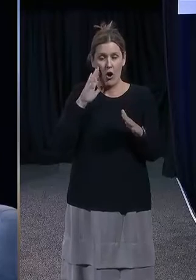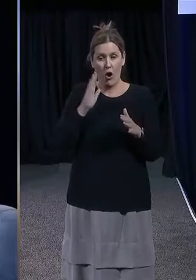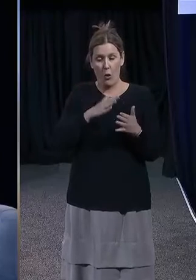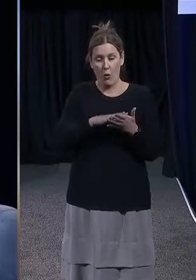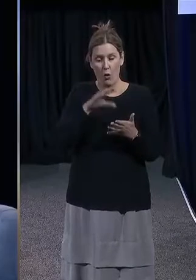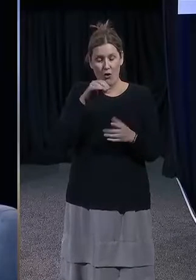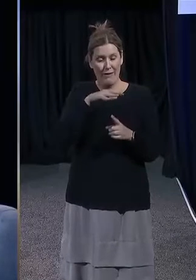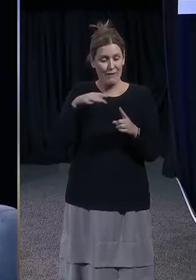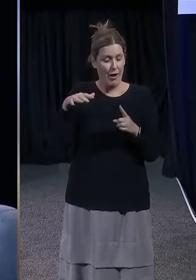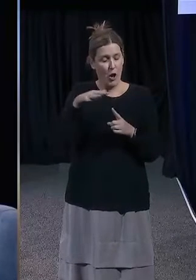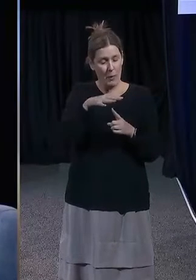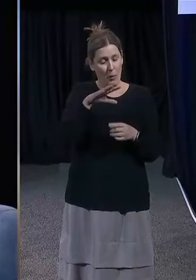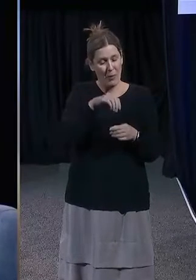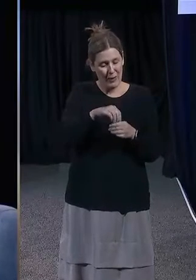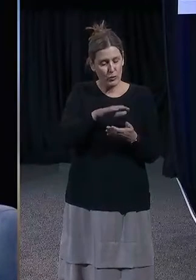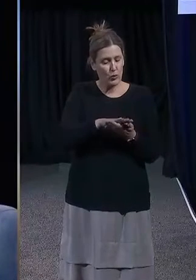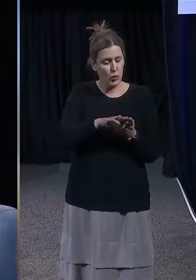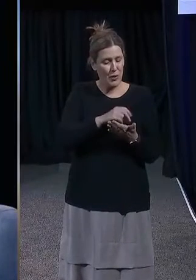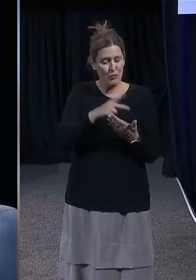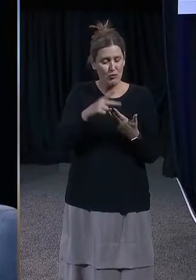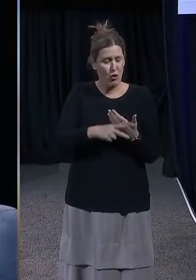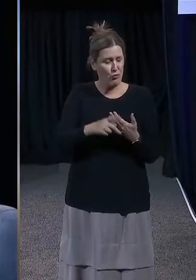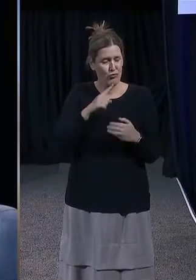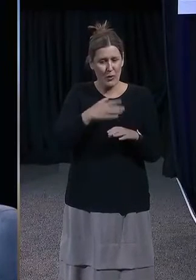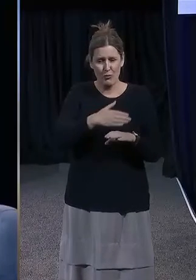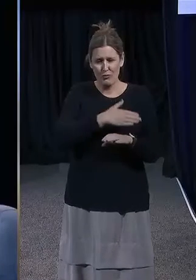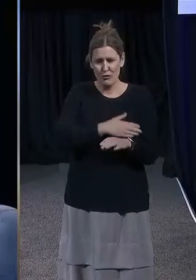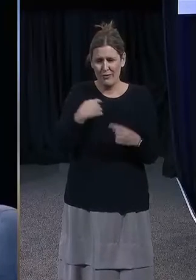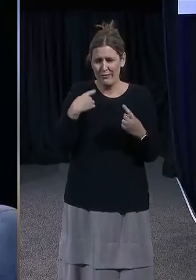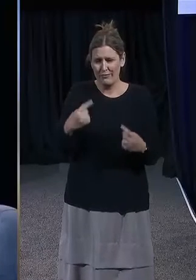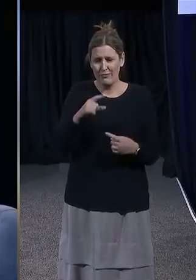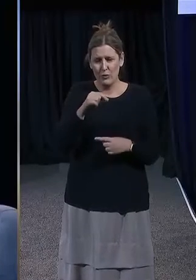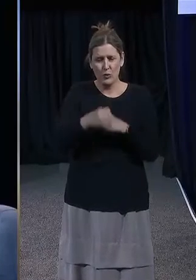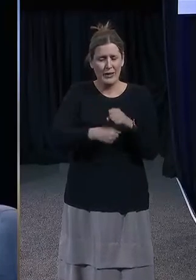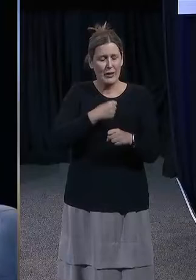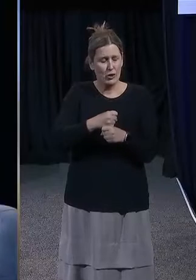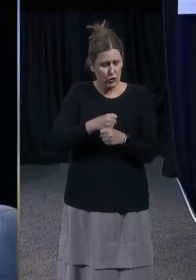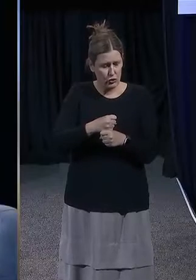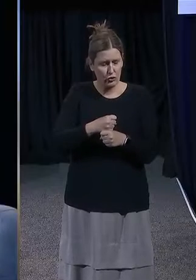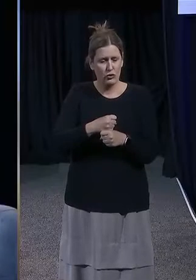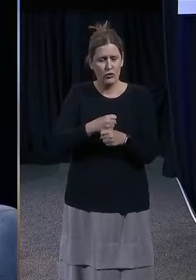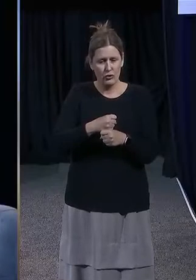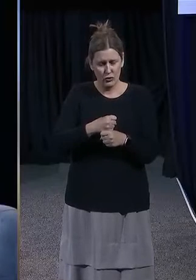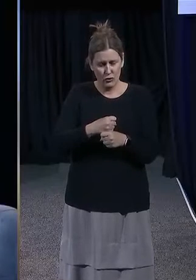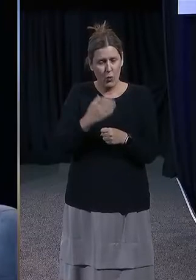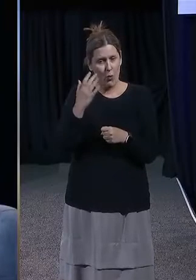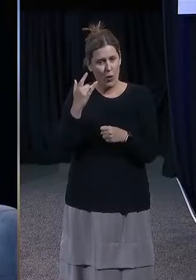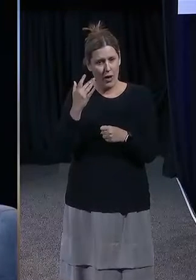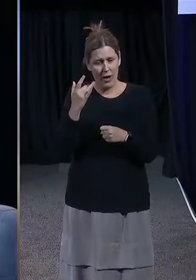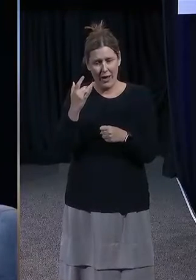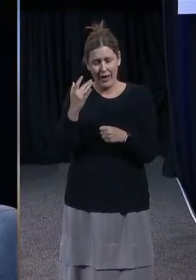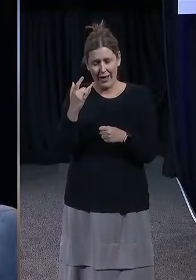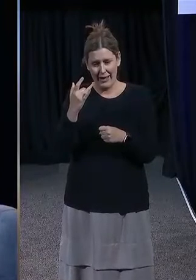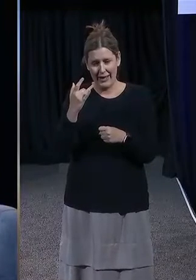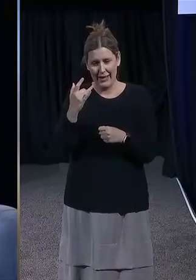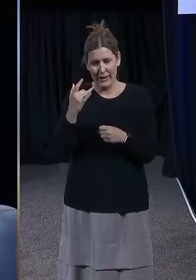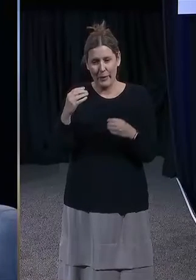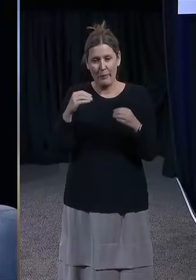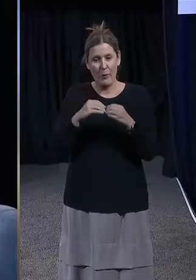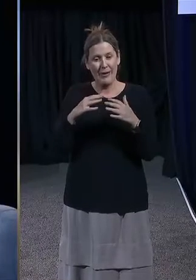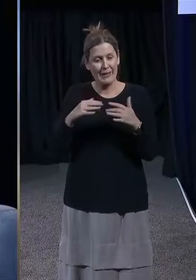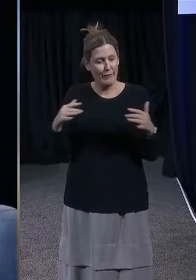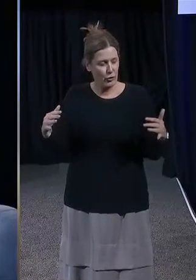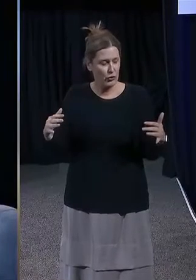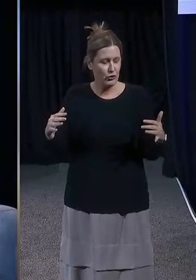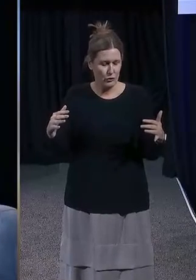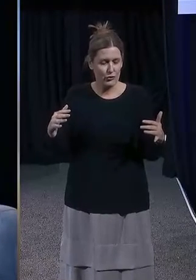in schools and programs. It has improved over the last 20 years, in large part because it is a much more